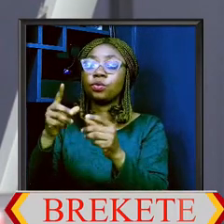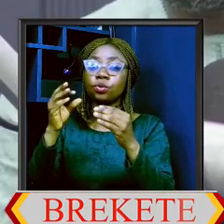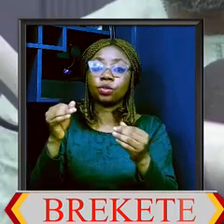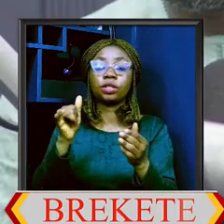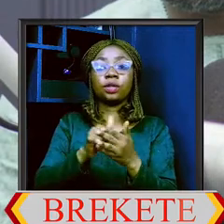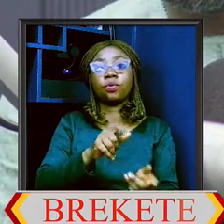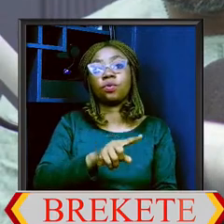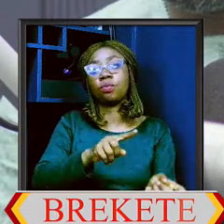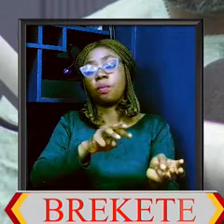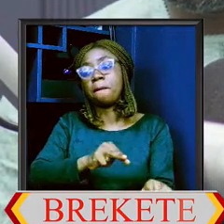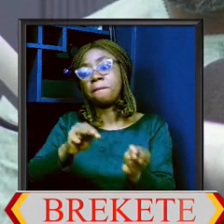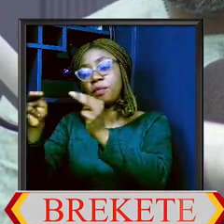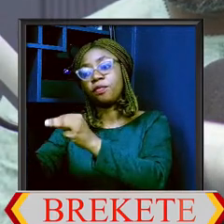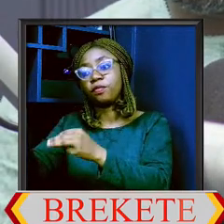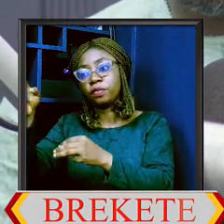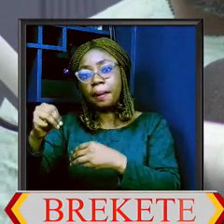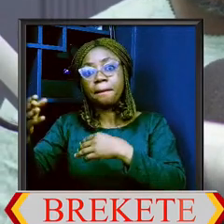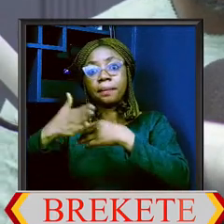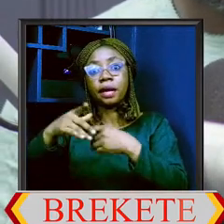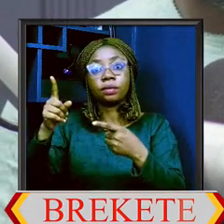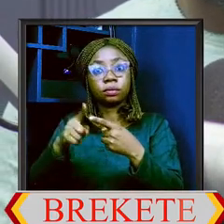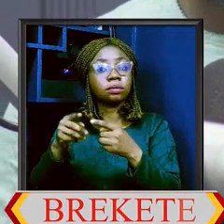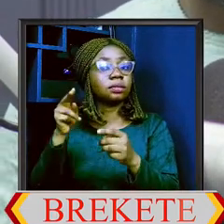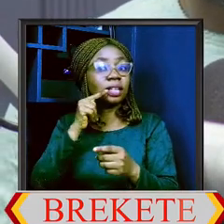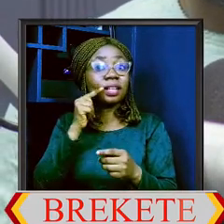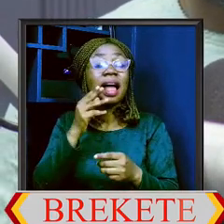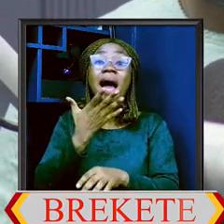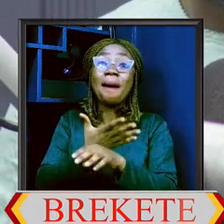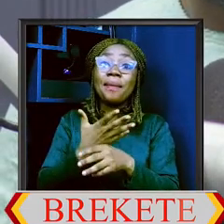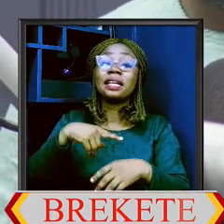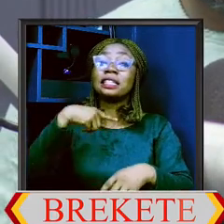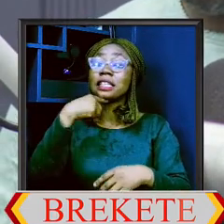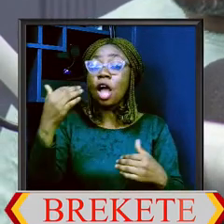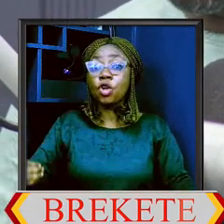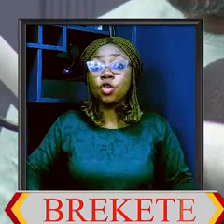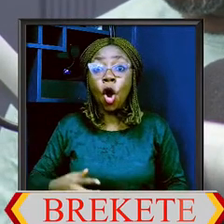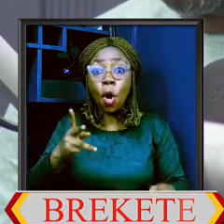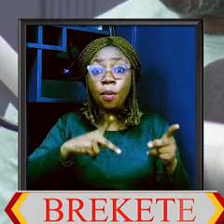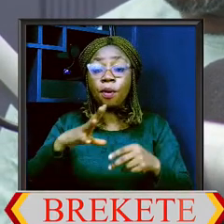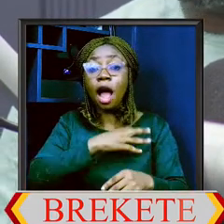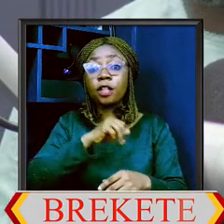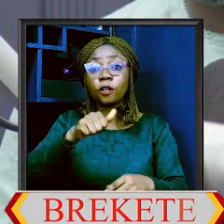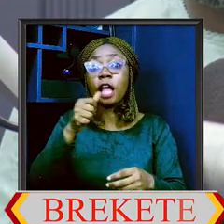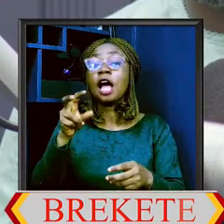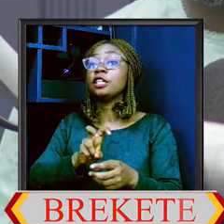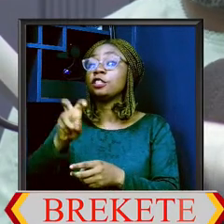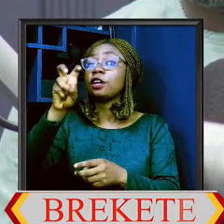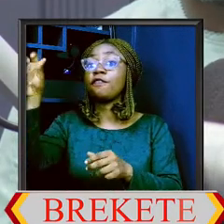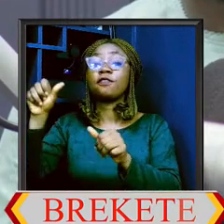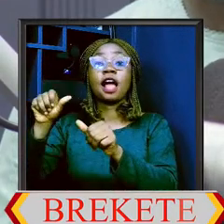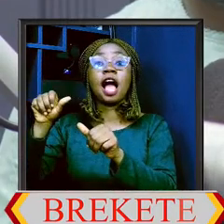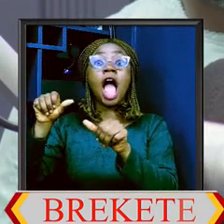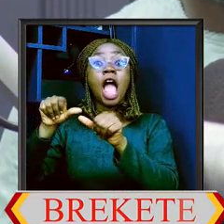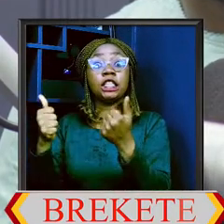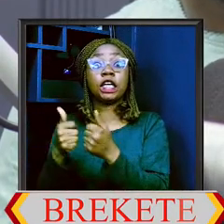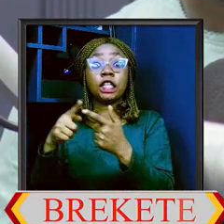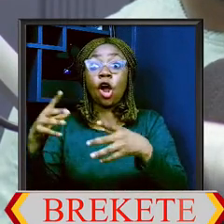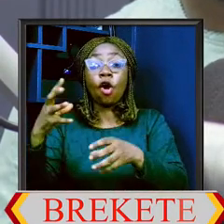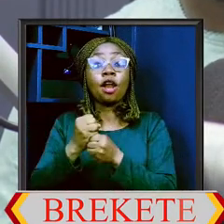I beg make tell Youth and all those travel agents colle money for Nigeria